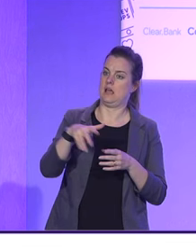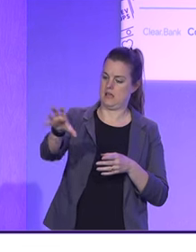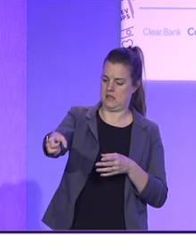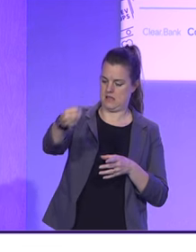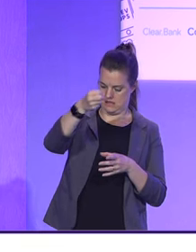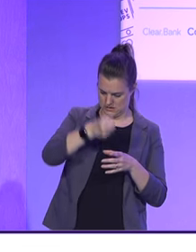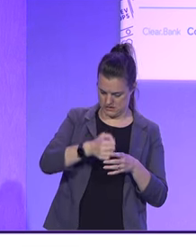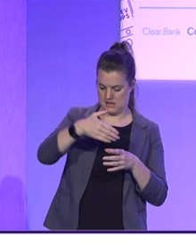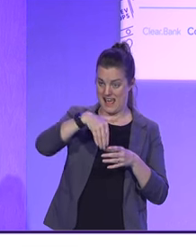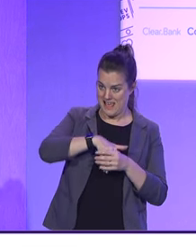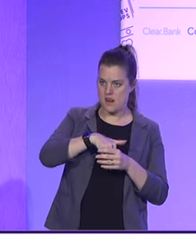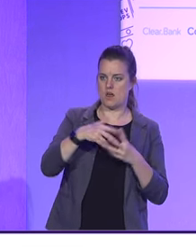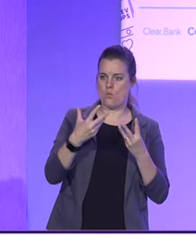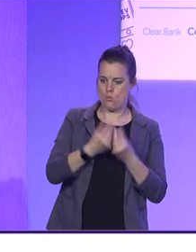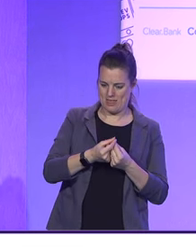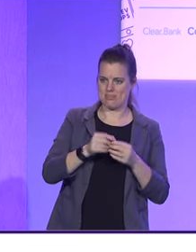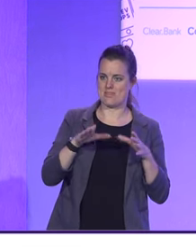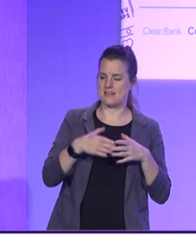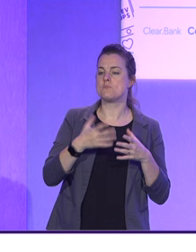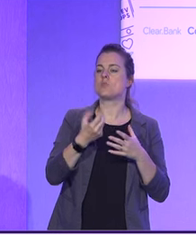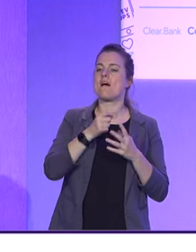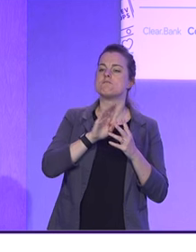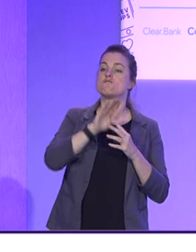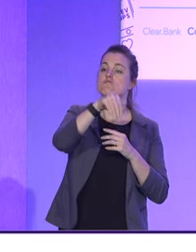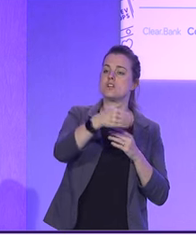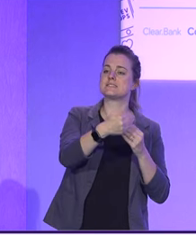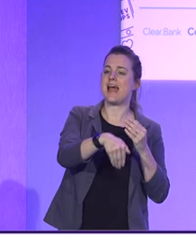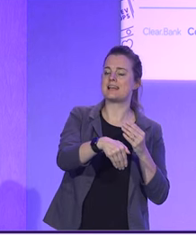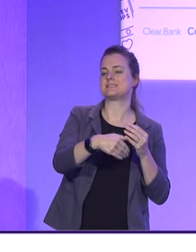the rest of the team, like a front-end developer, back-end developer,